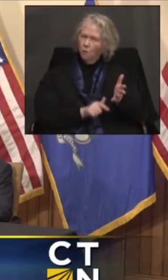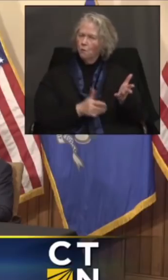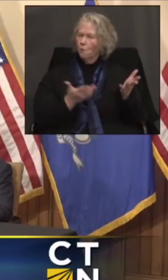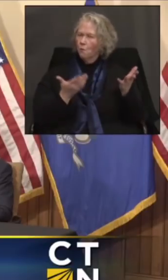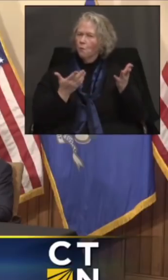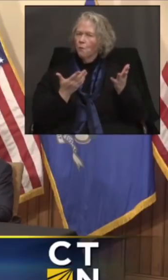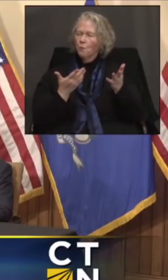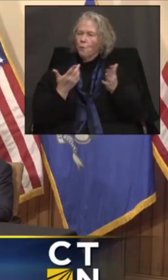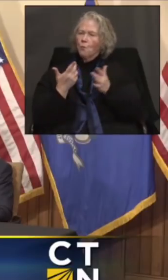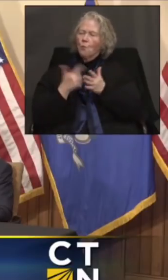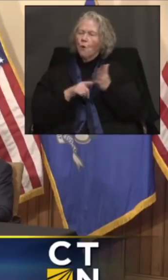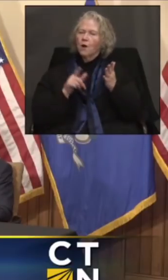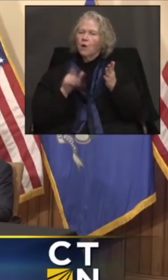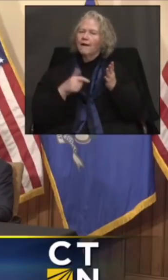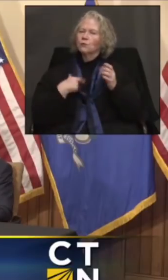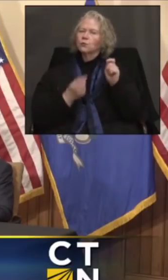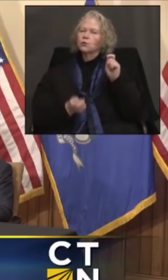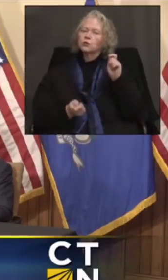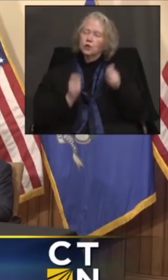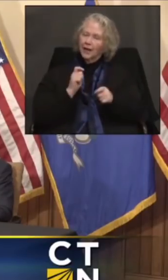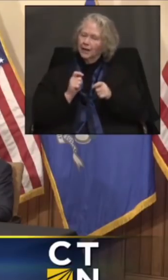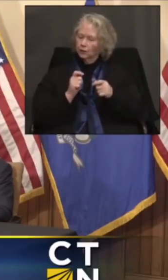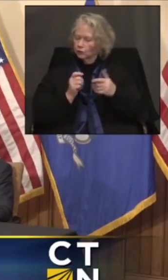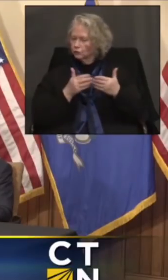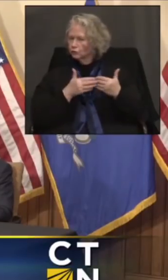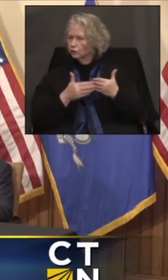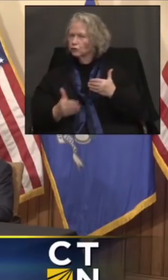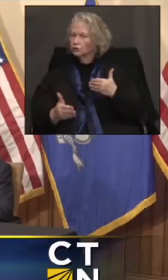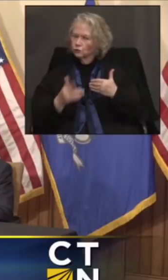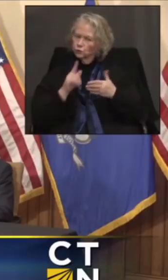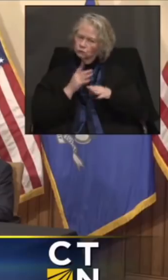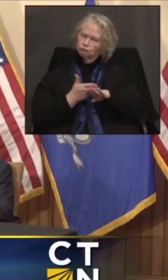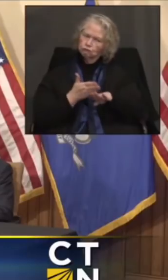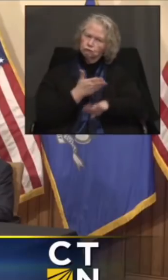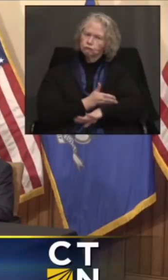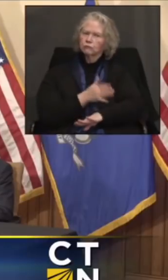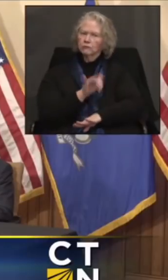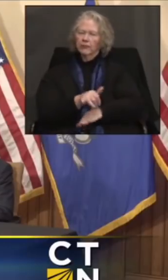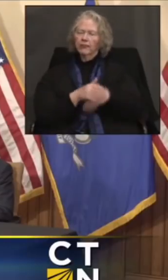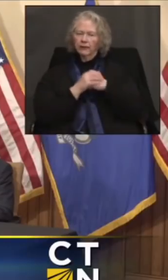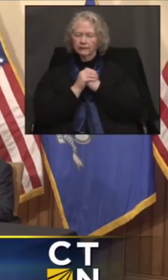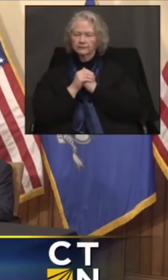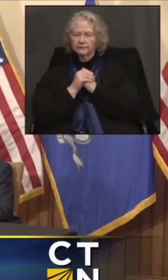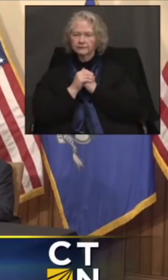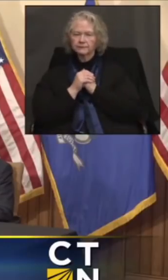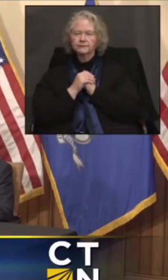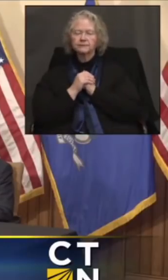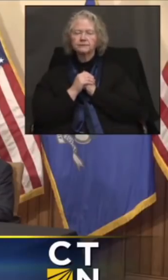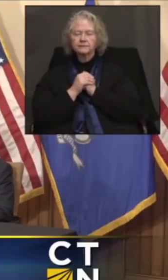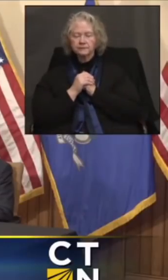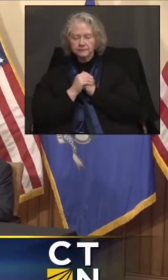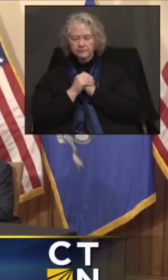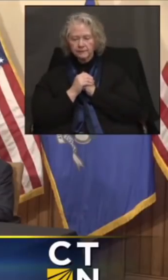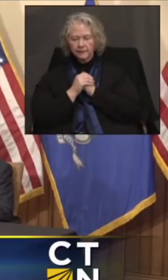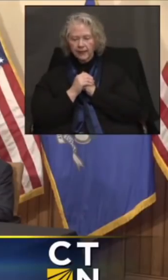what needs to change moving forward to close those disparities?